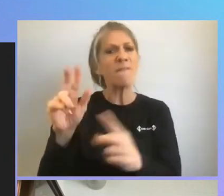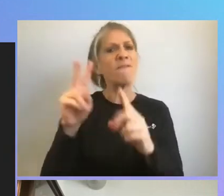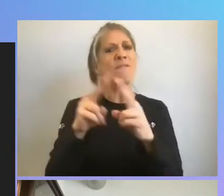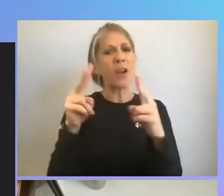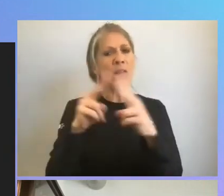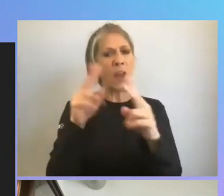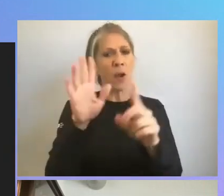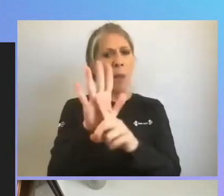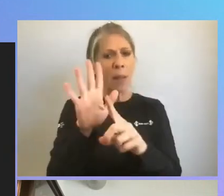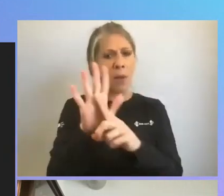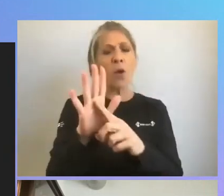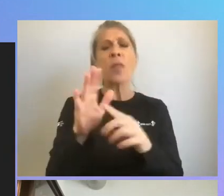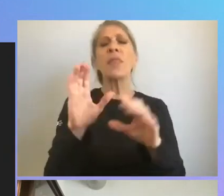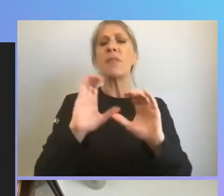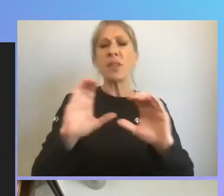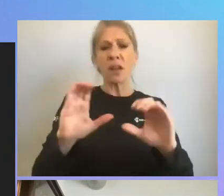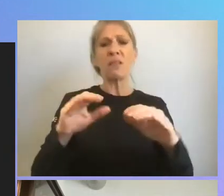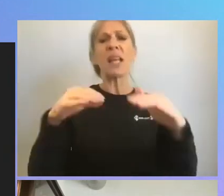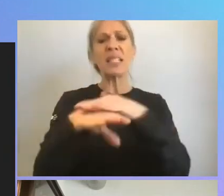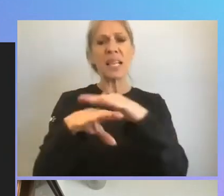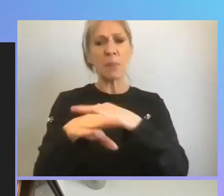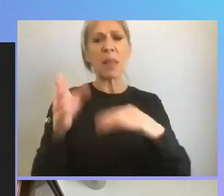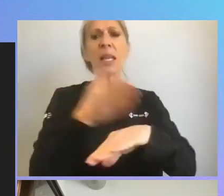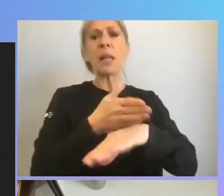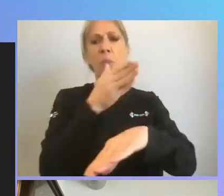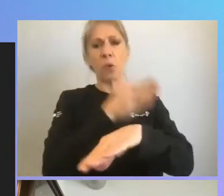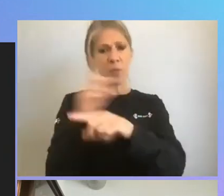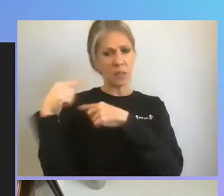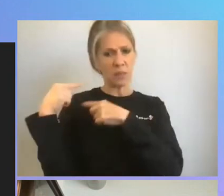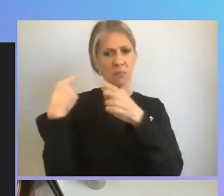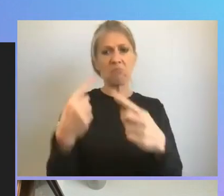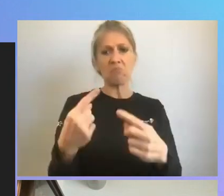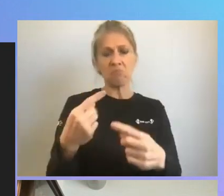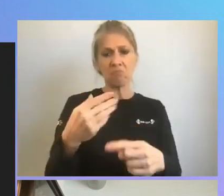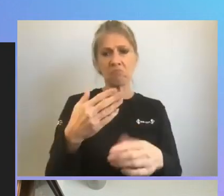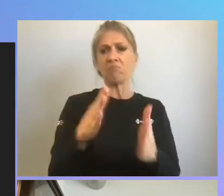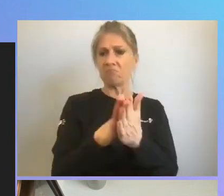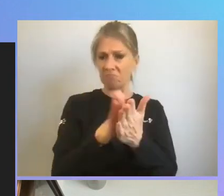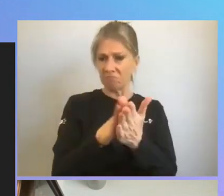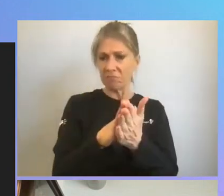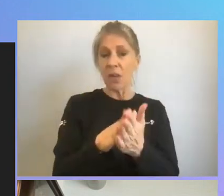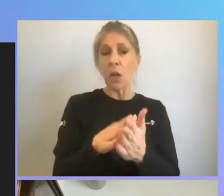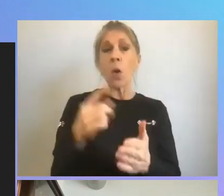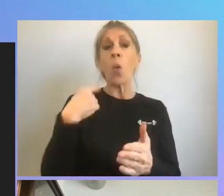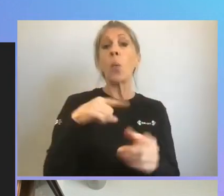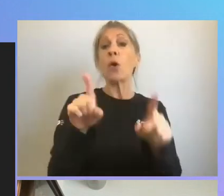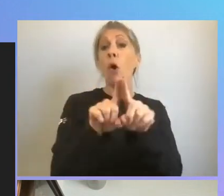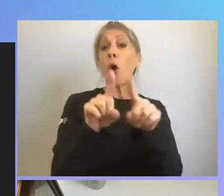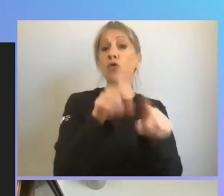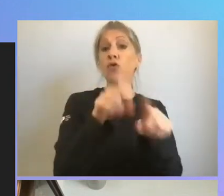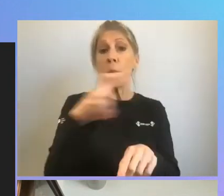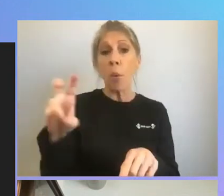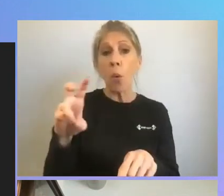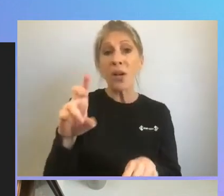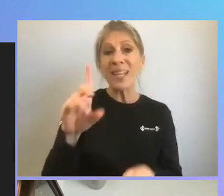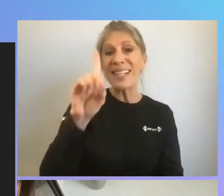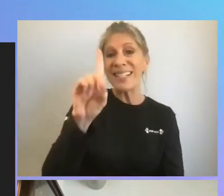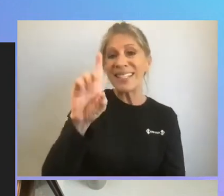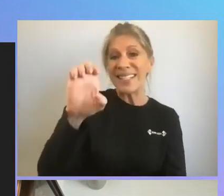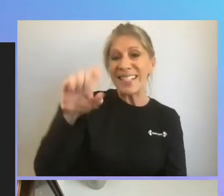good accessibility improvements, over the years. So good on them. And we also are importing Cauldron React, which is